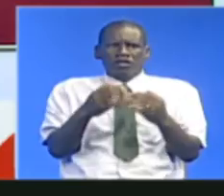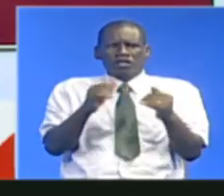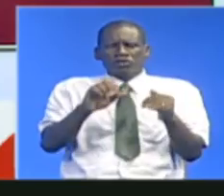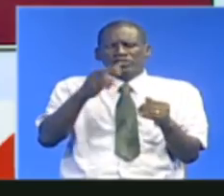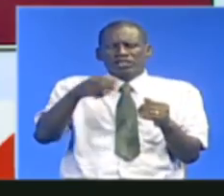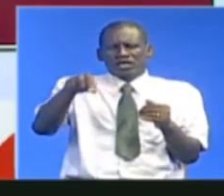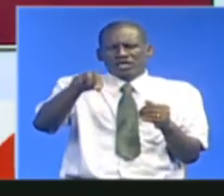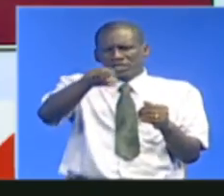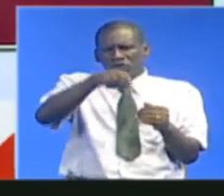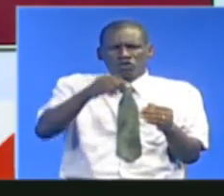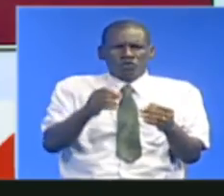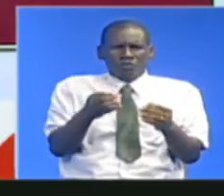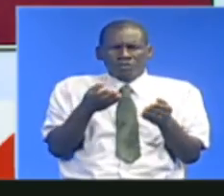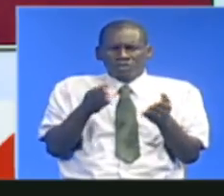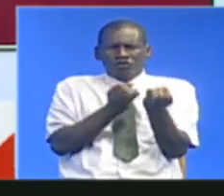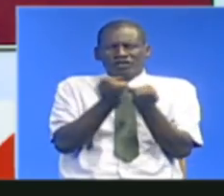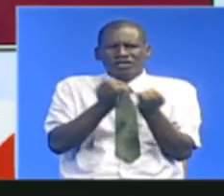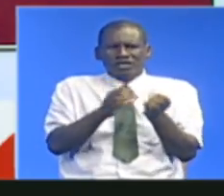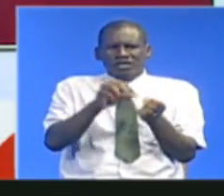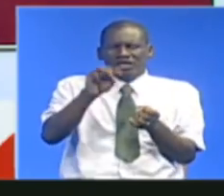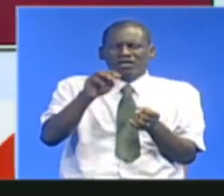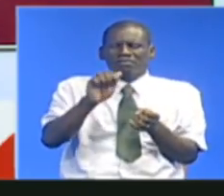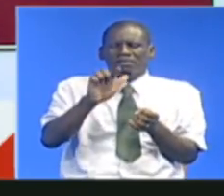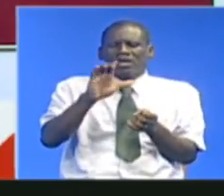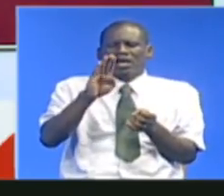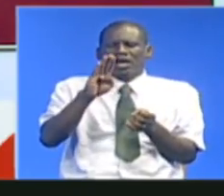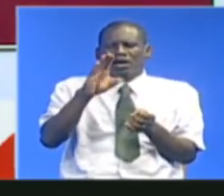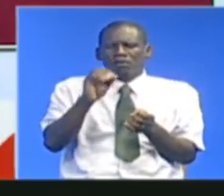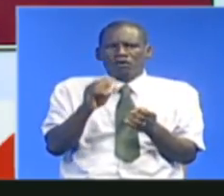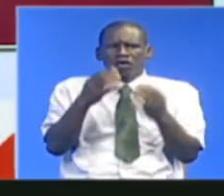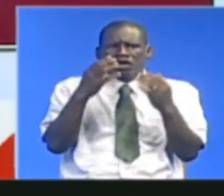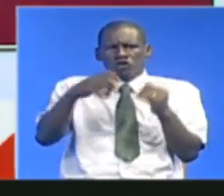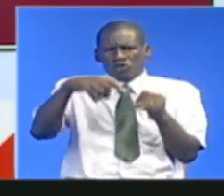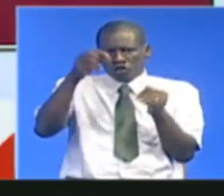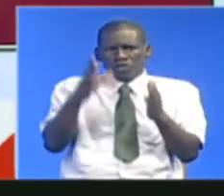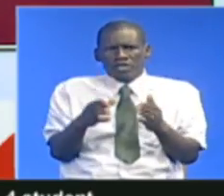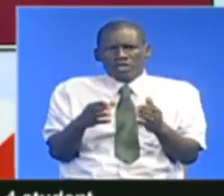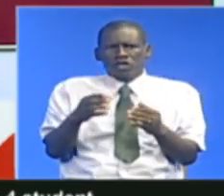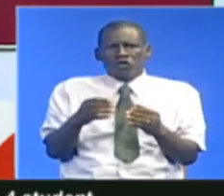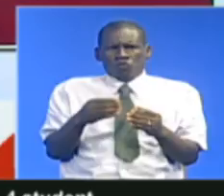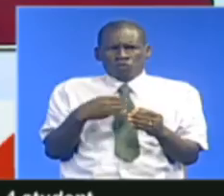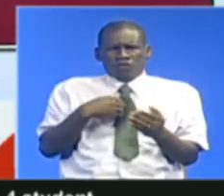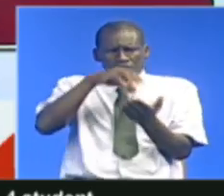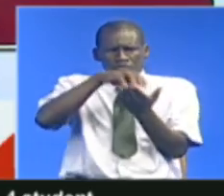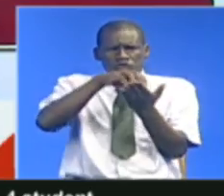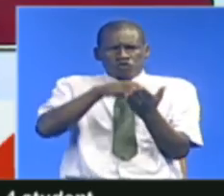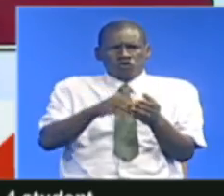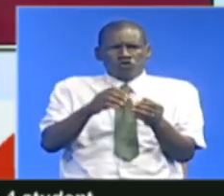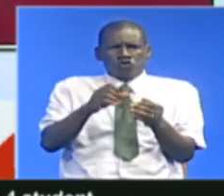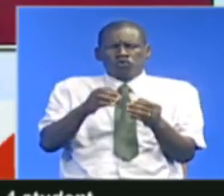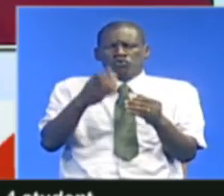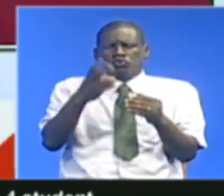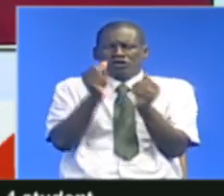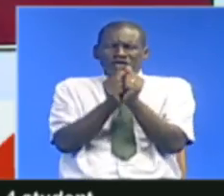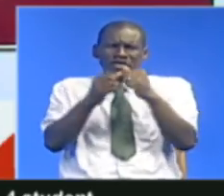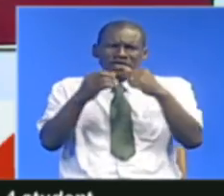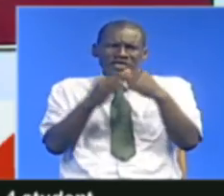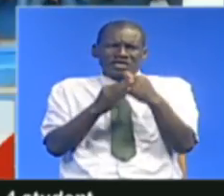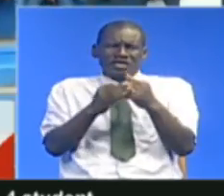will be played on Saturday in Malabo, with the aggregate winner bagging a ticket to AWCON 2018 in